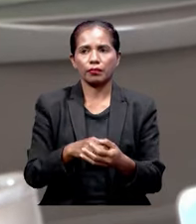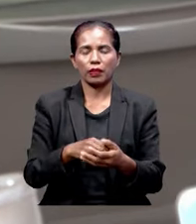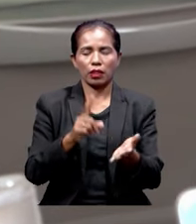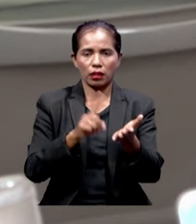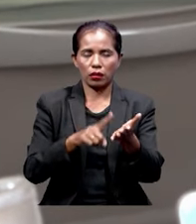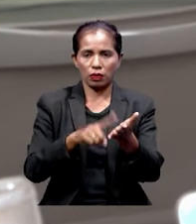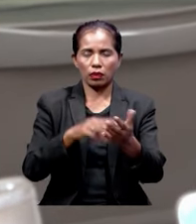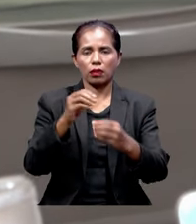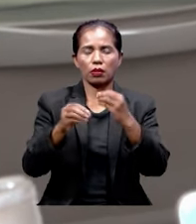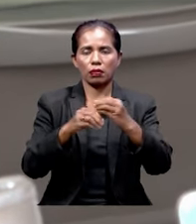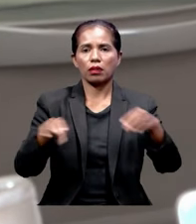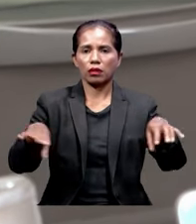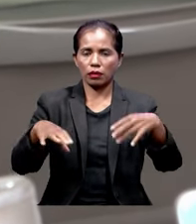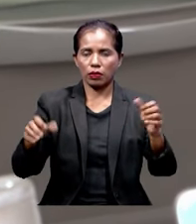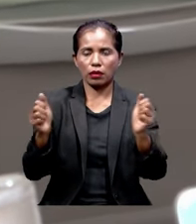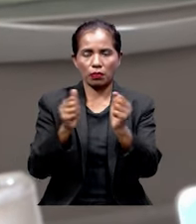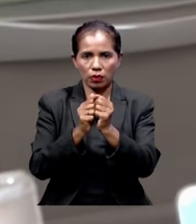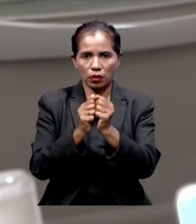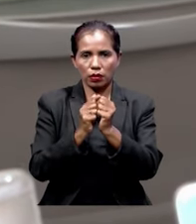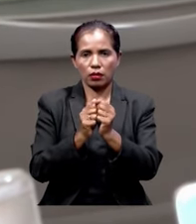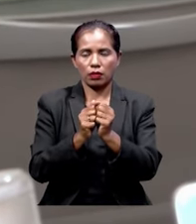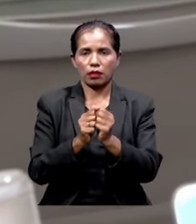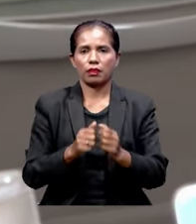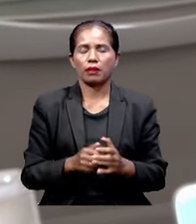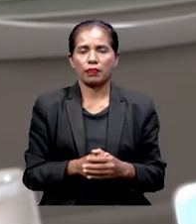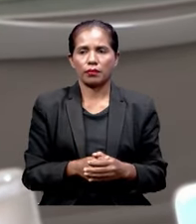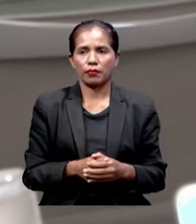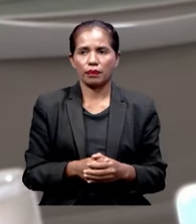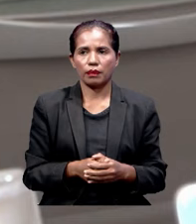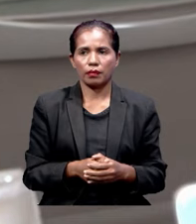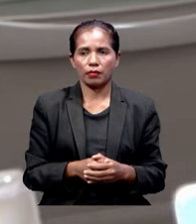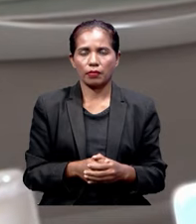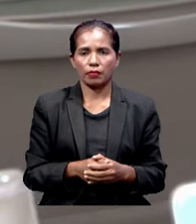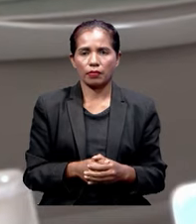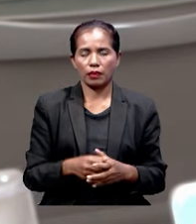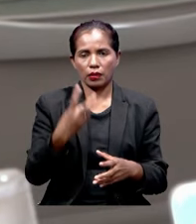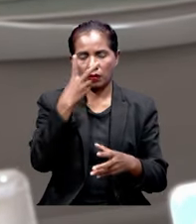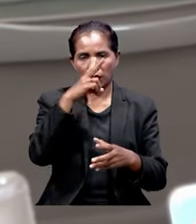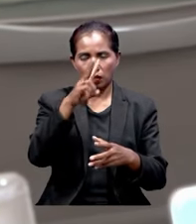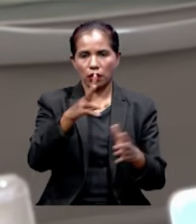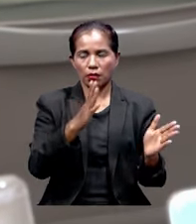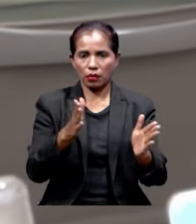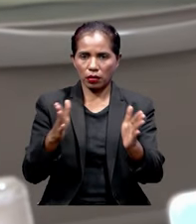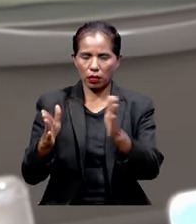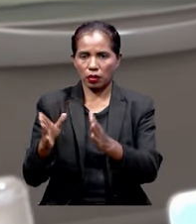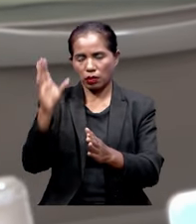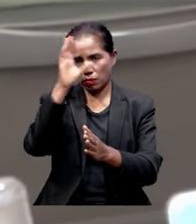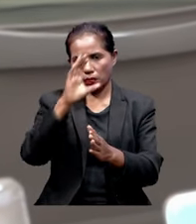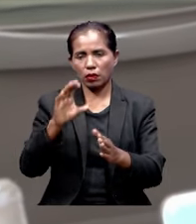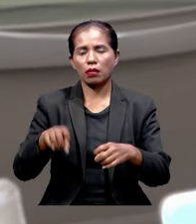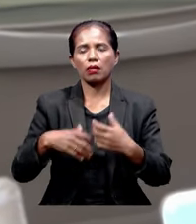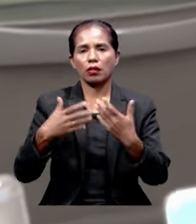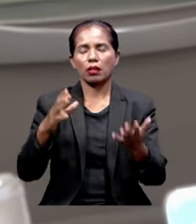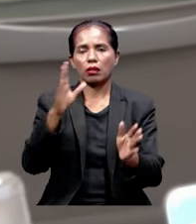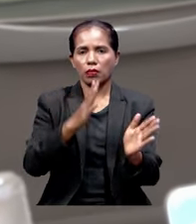discussion in the Working Party so that that it could process to final procedural